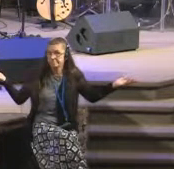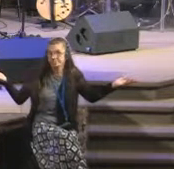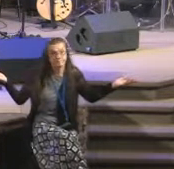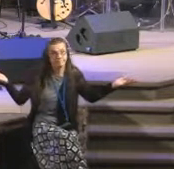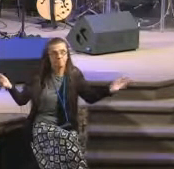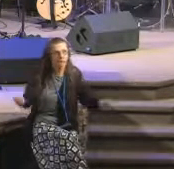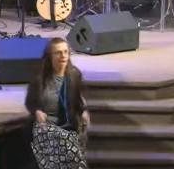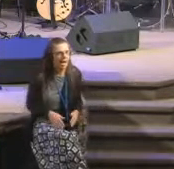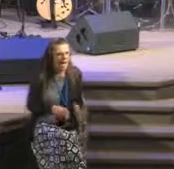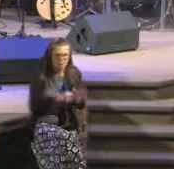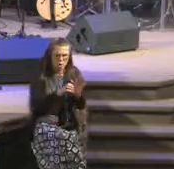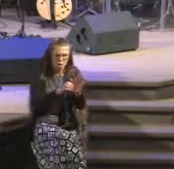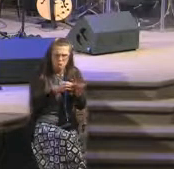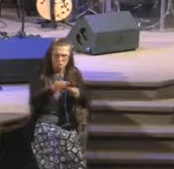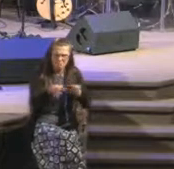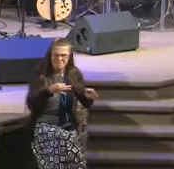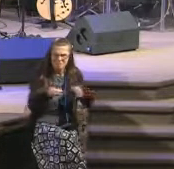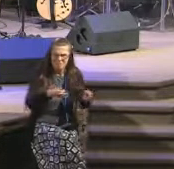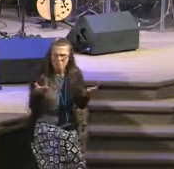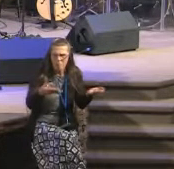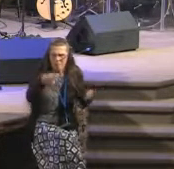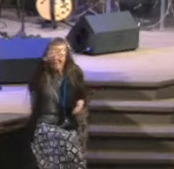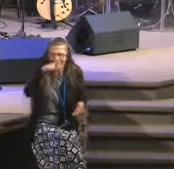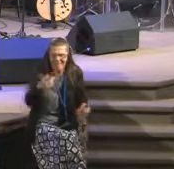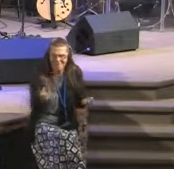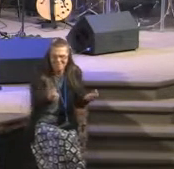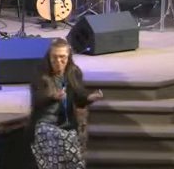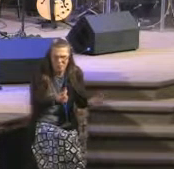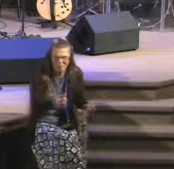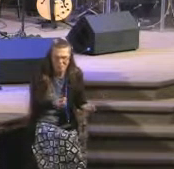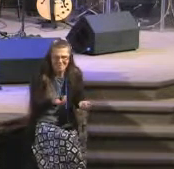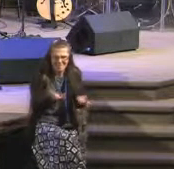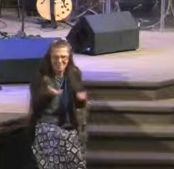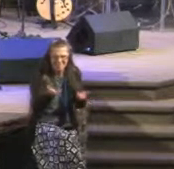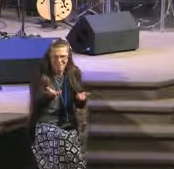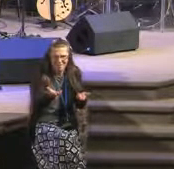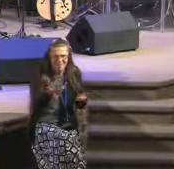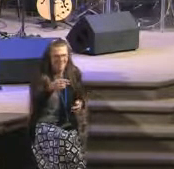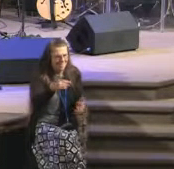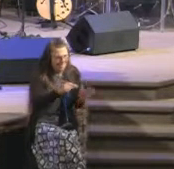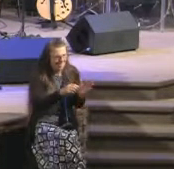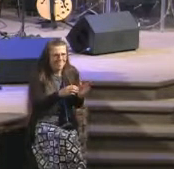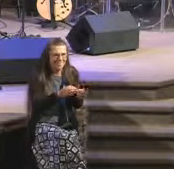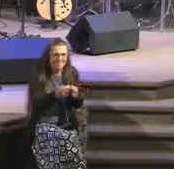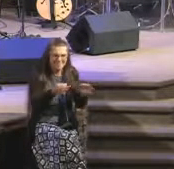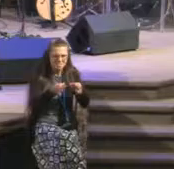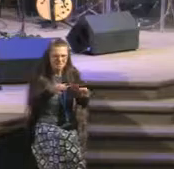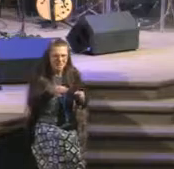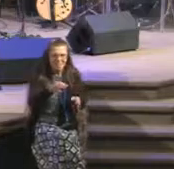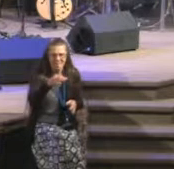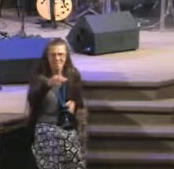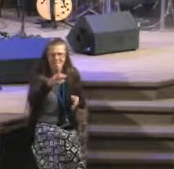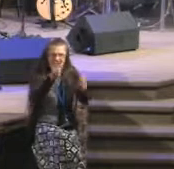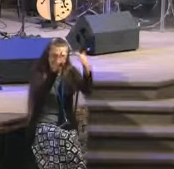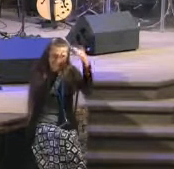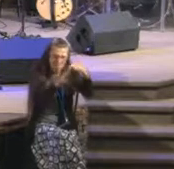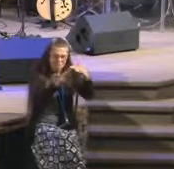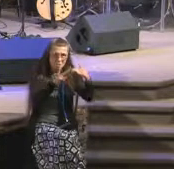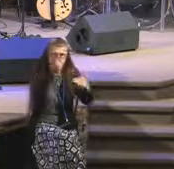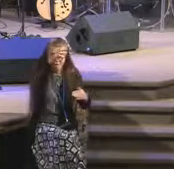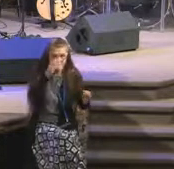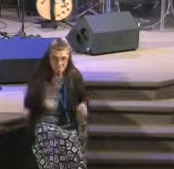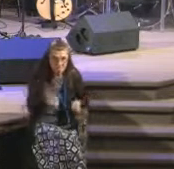what God is doing to you? How do you describe the vision God is giving you that somebody else can get it?